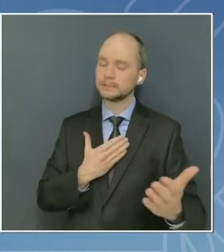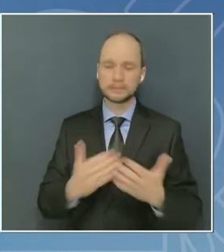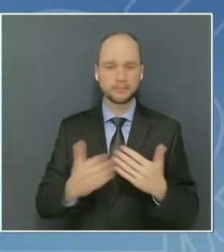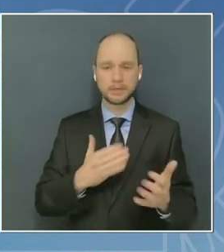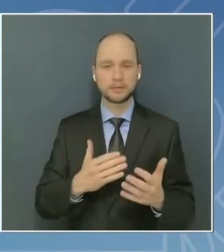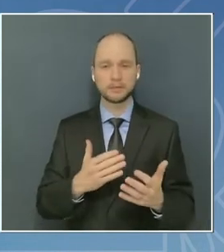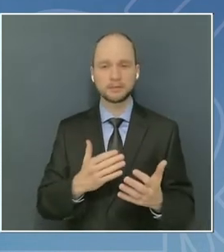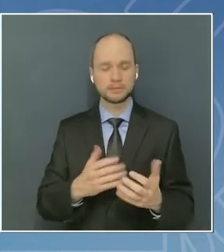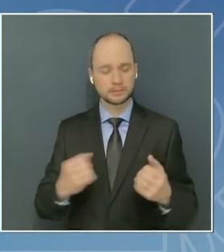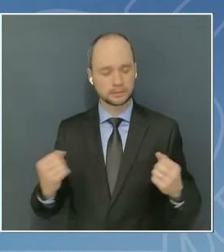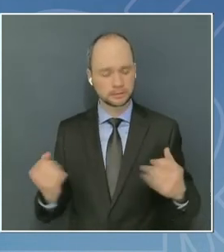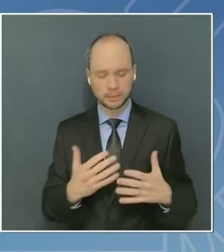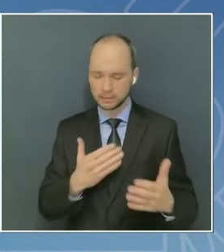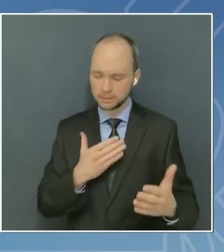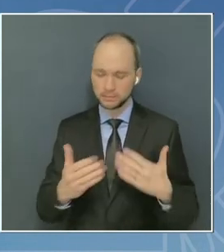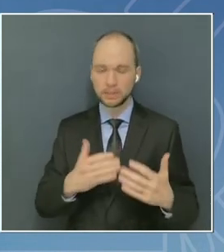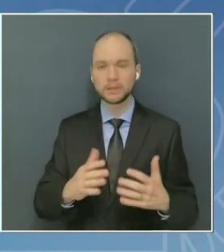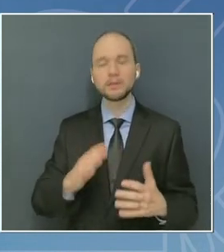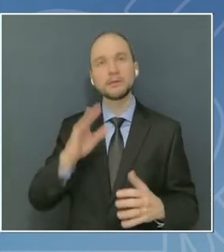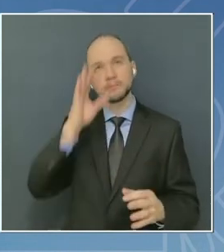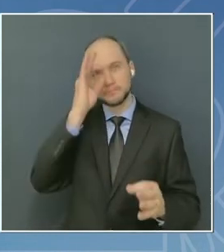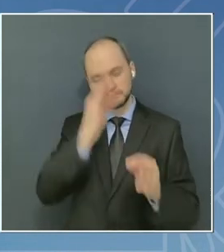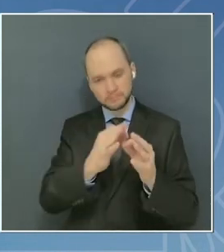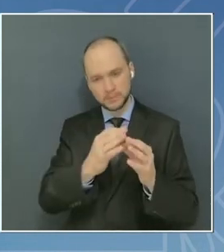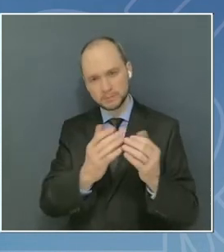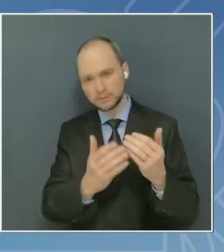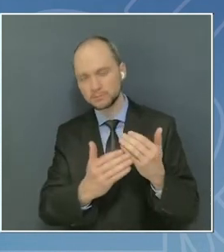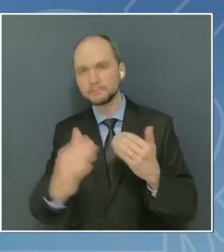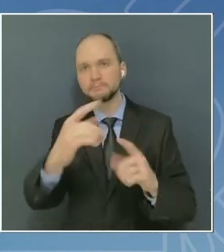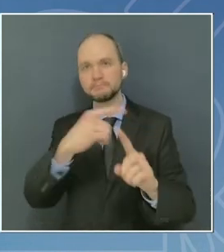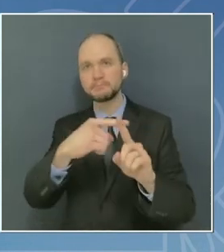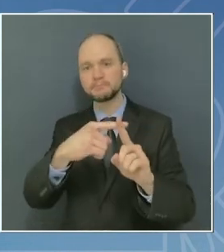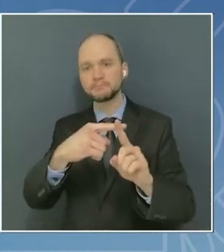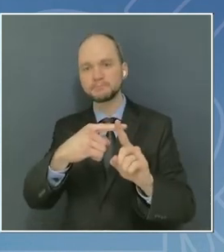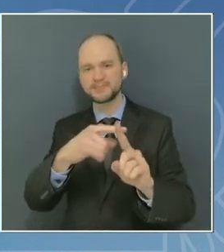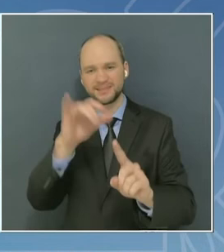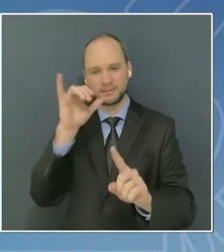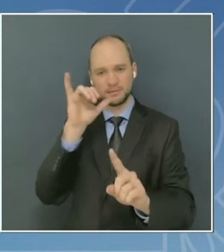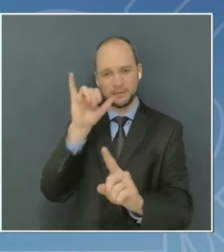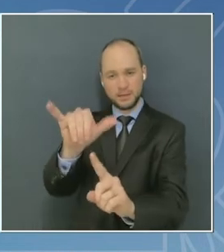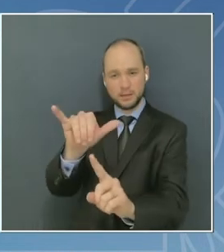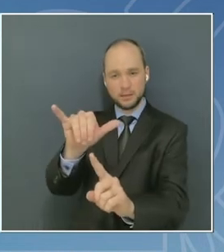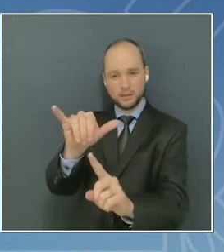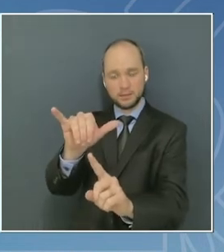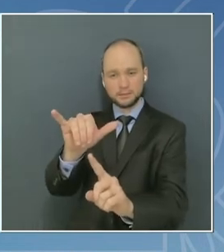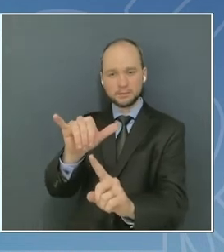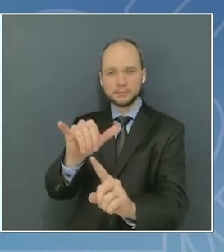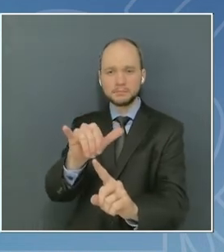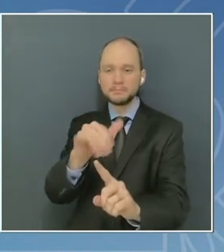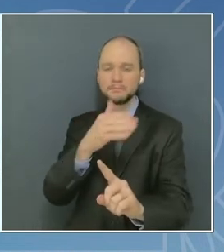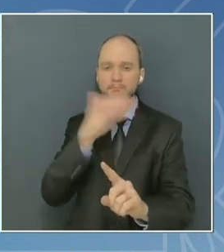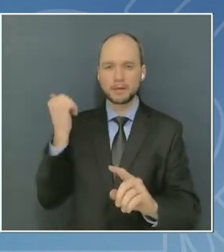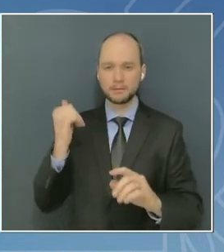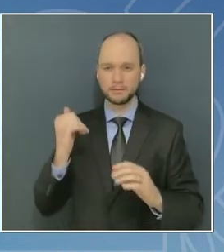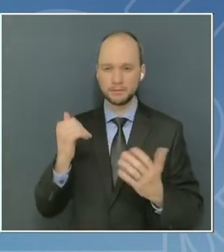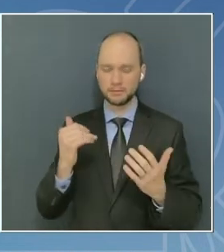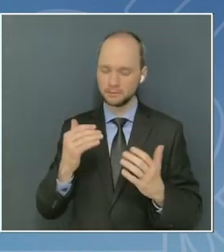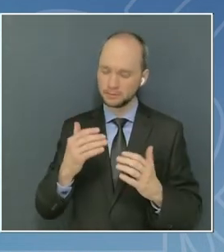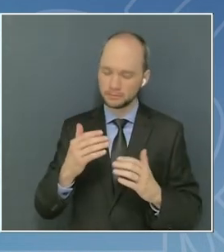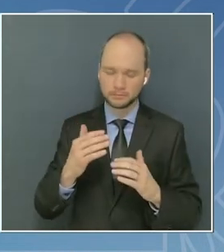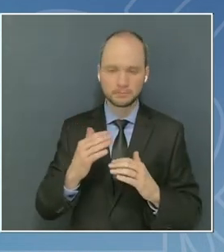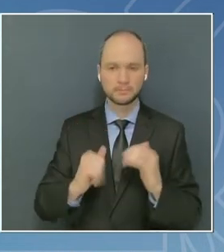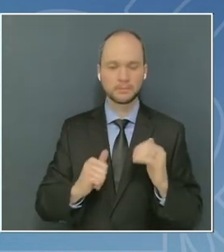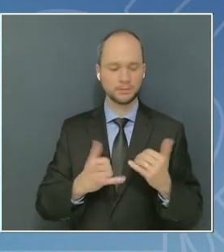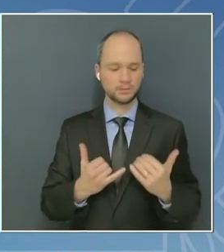ahead is better than what you're standing on right now, is what gave her the courage